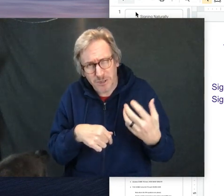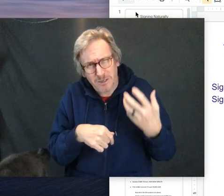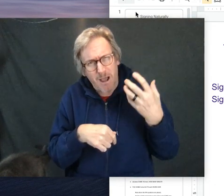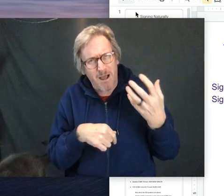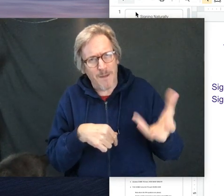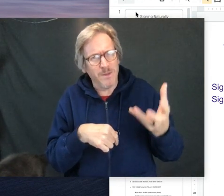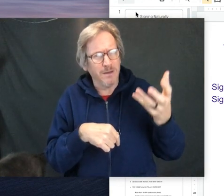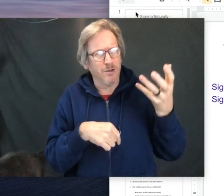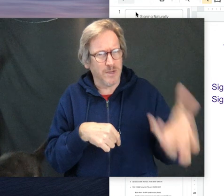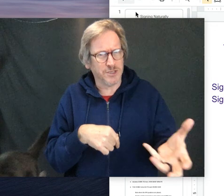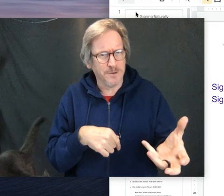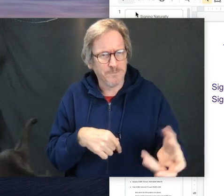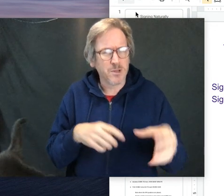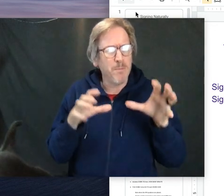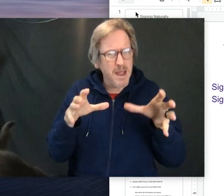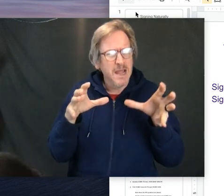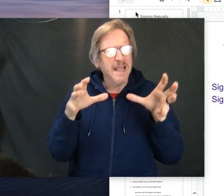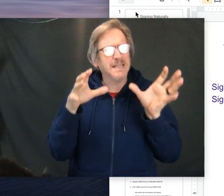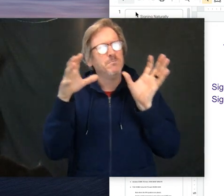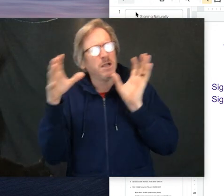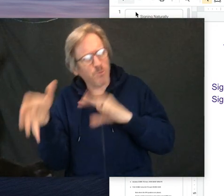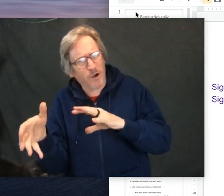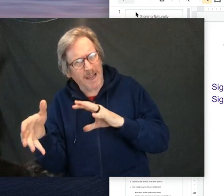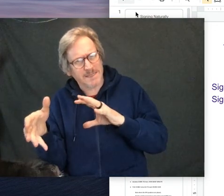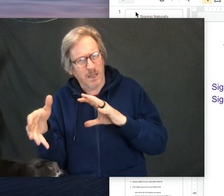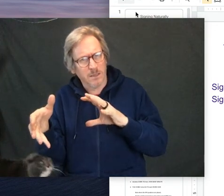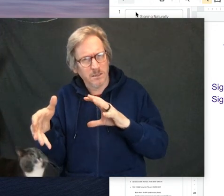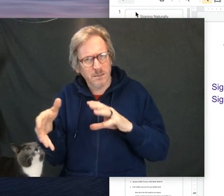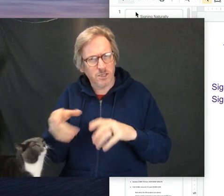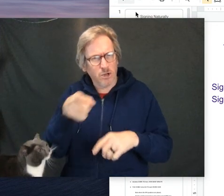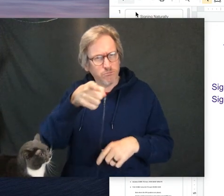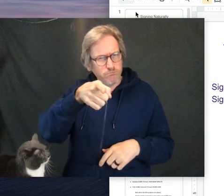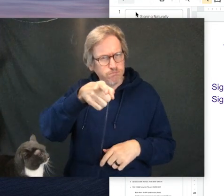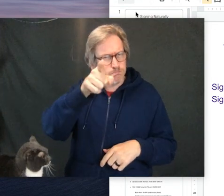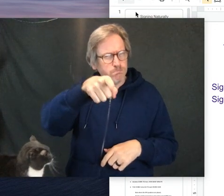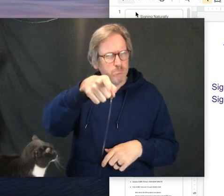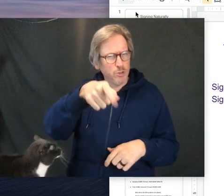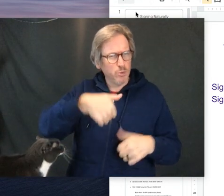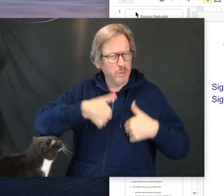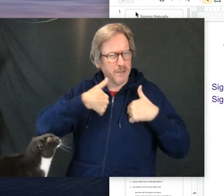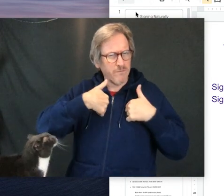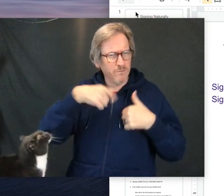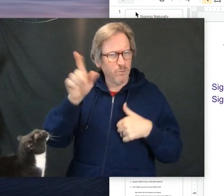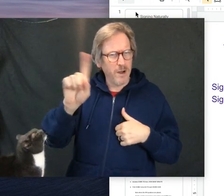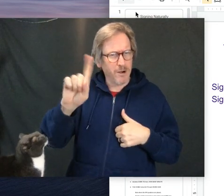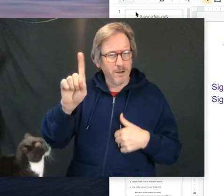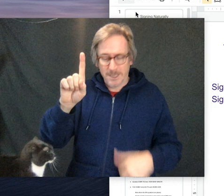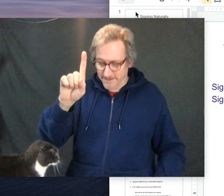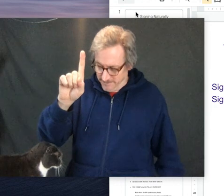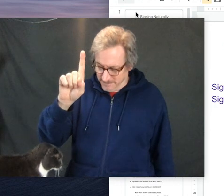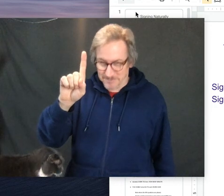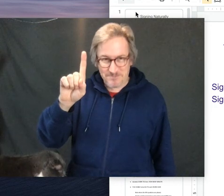pretty common question, but it's much more ASL to go. You live